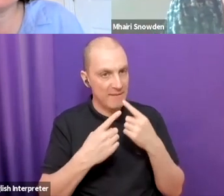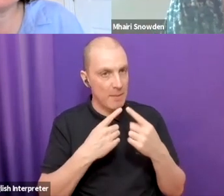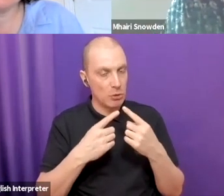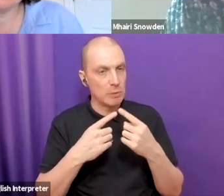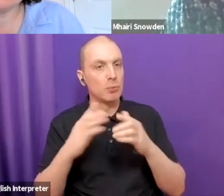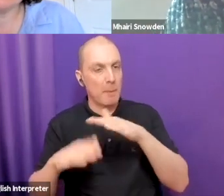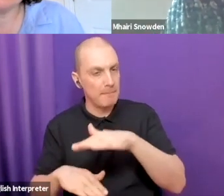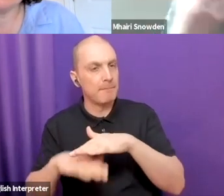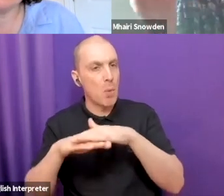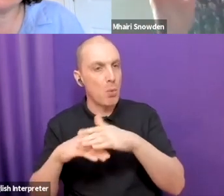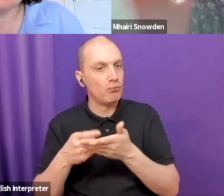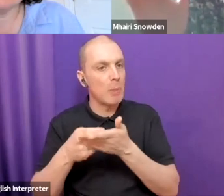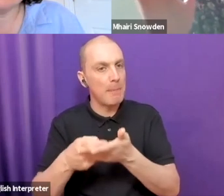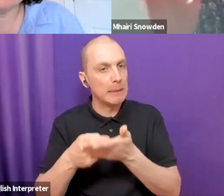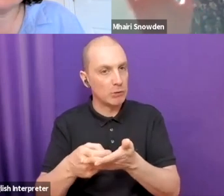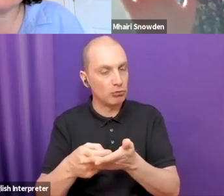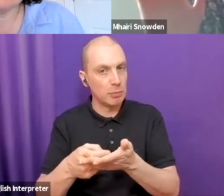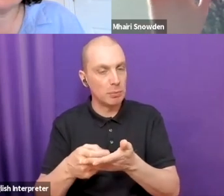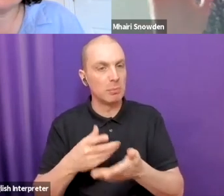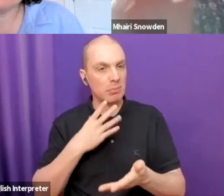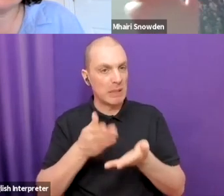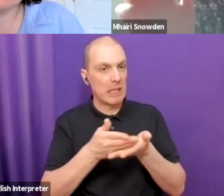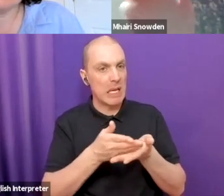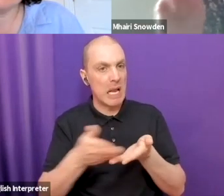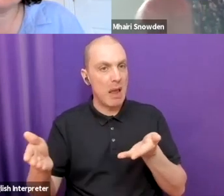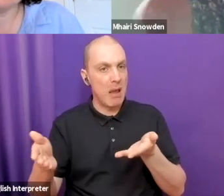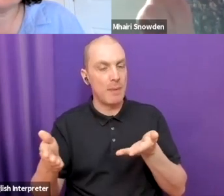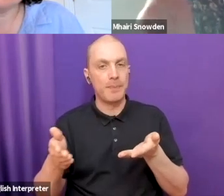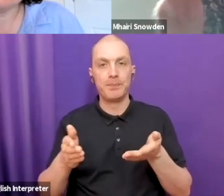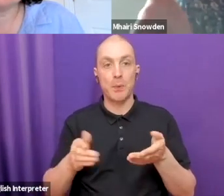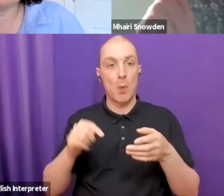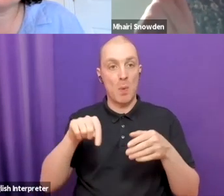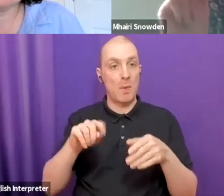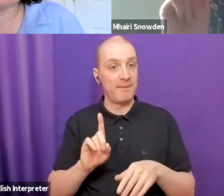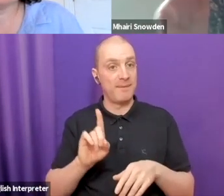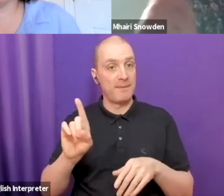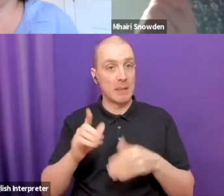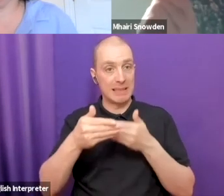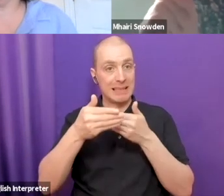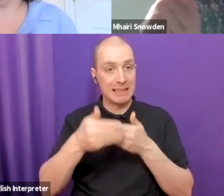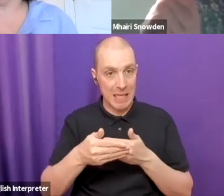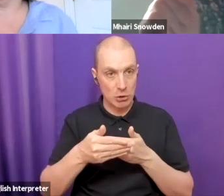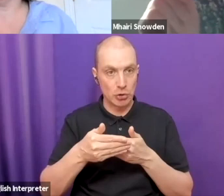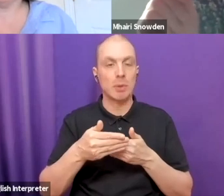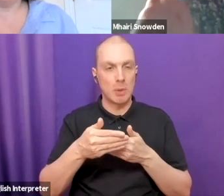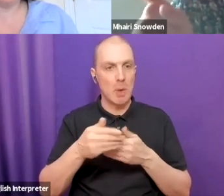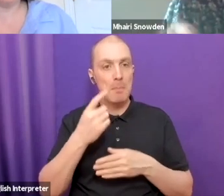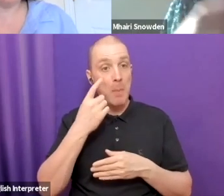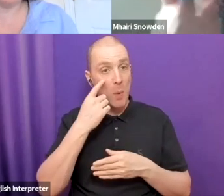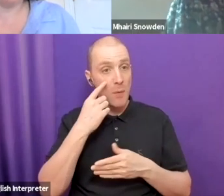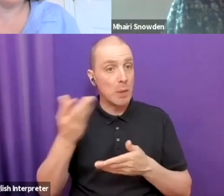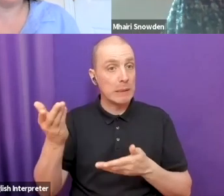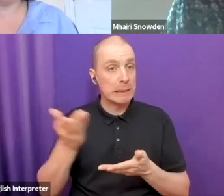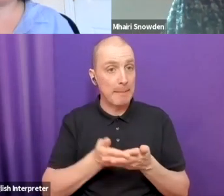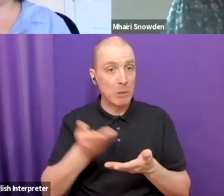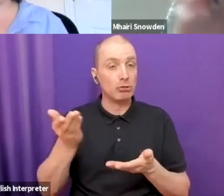And so we're focused really on this first stage in terms of those messages and the submissions. And then, of